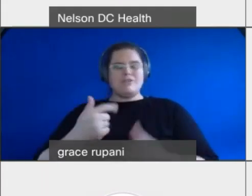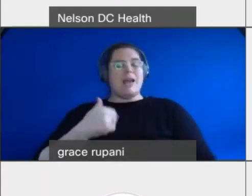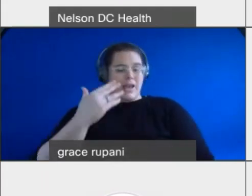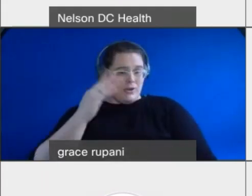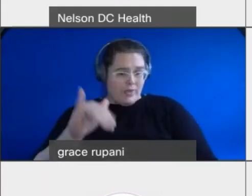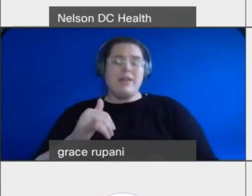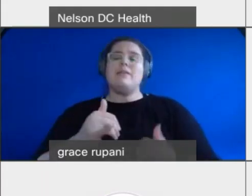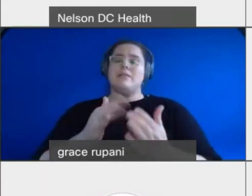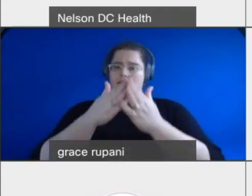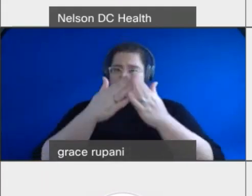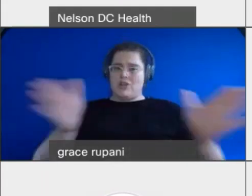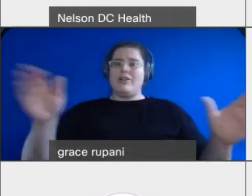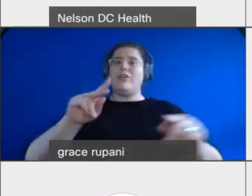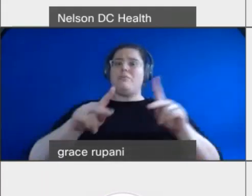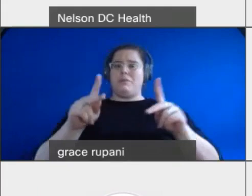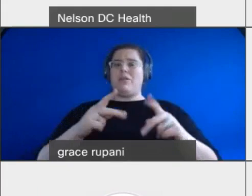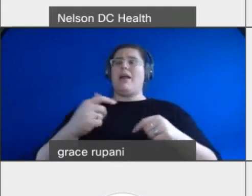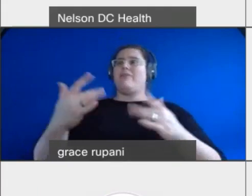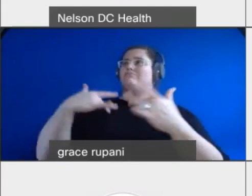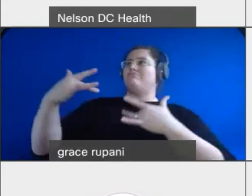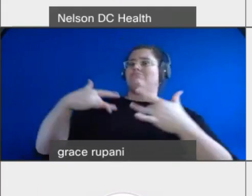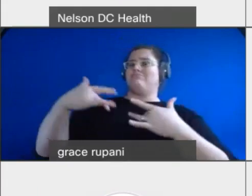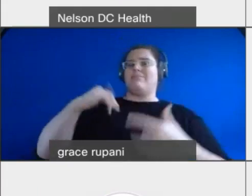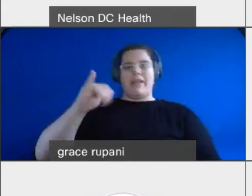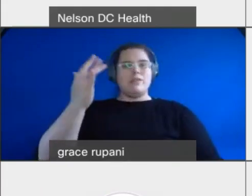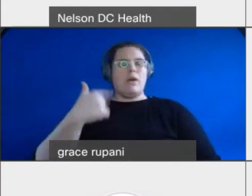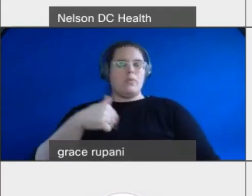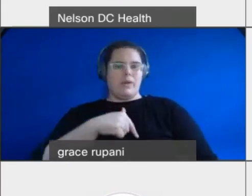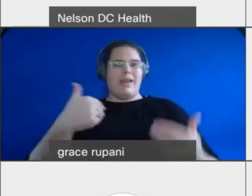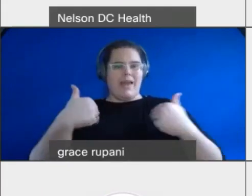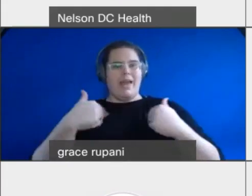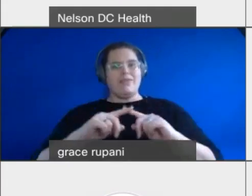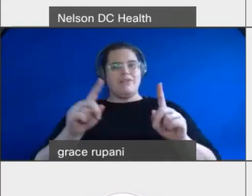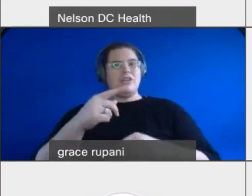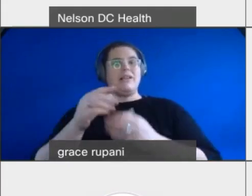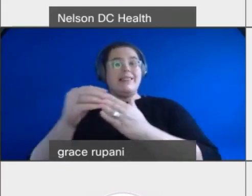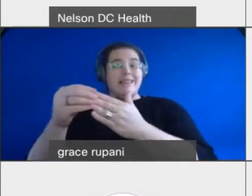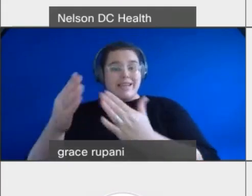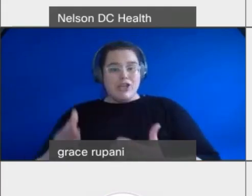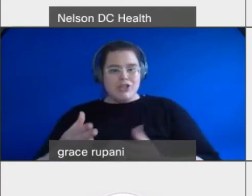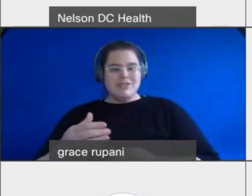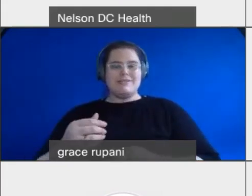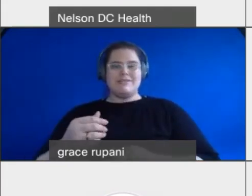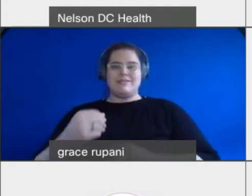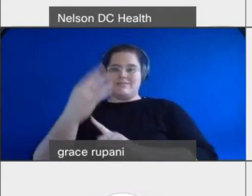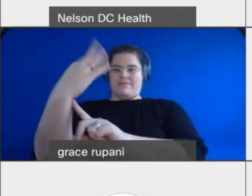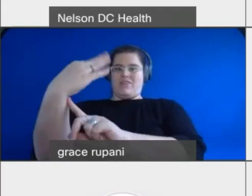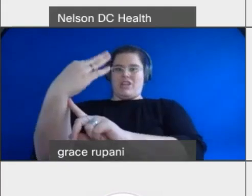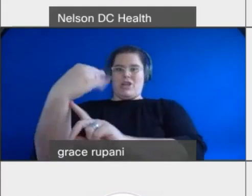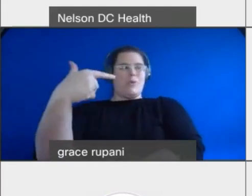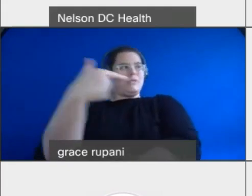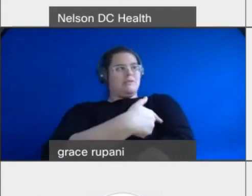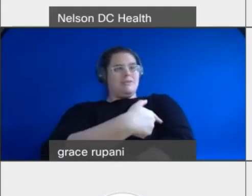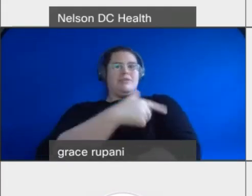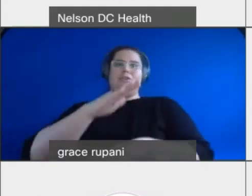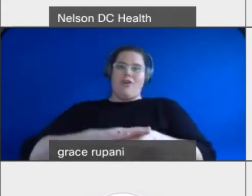and this is why we have leaders going in and having the vaccine and making videos to show their staff. We